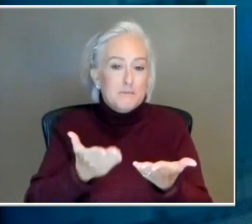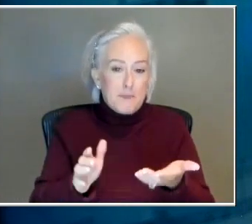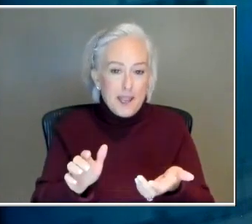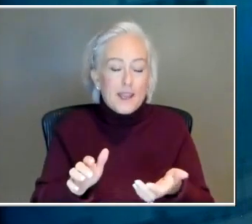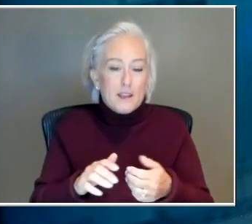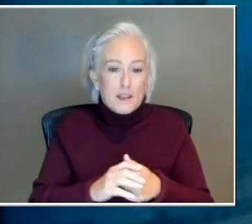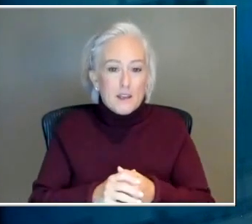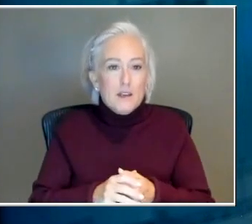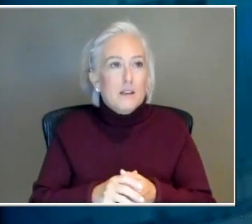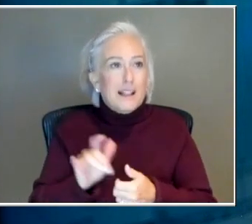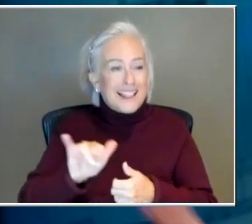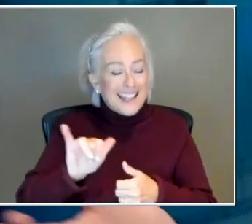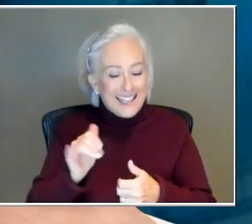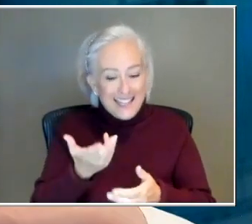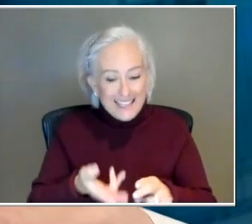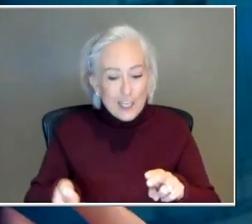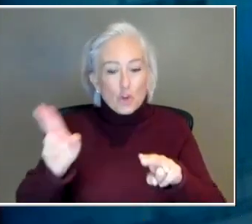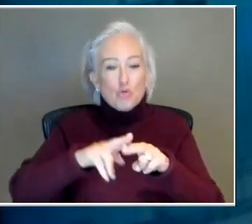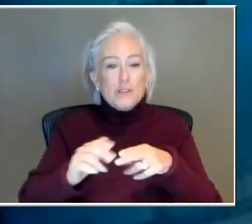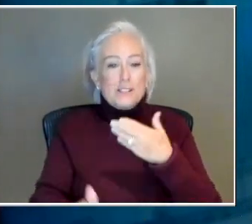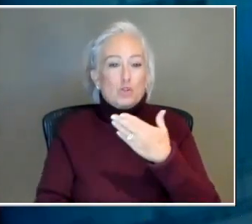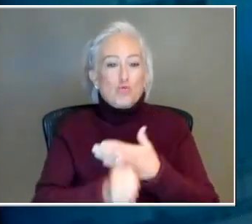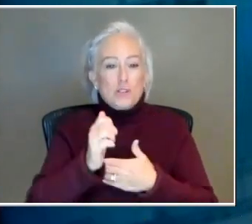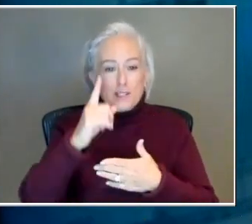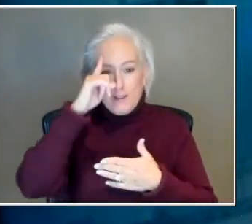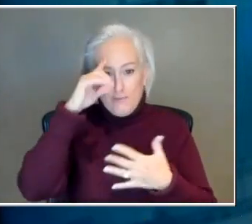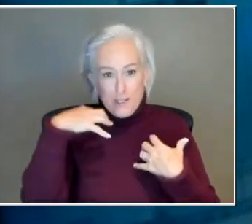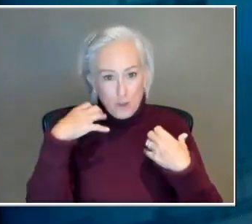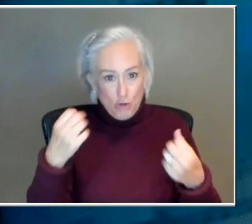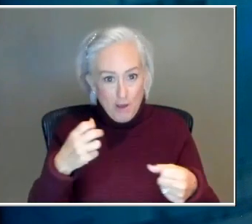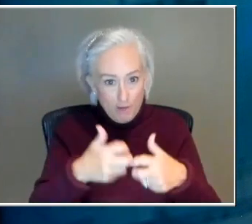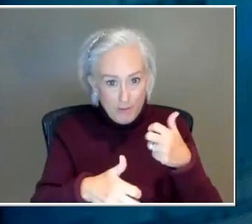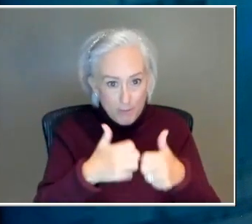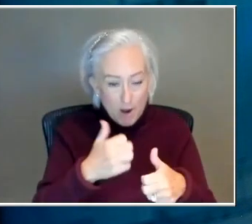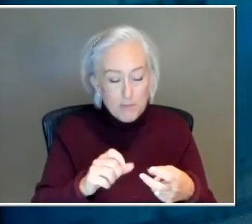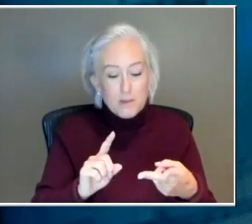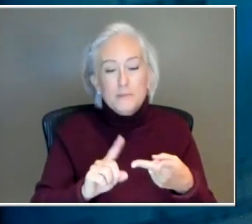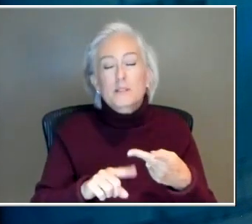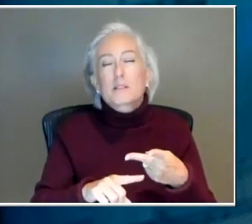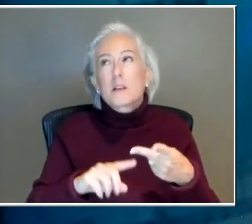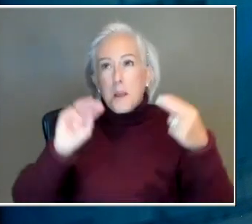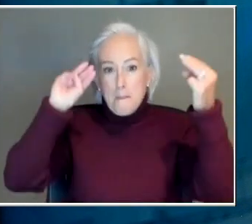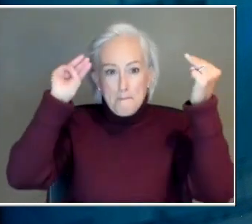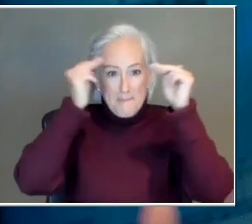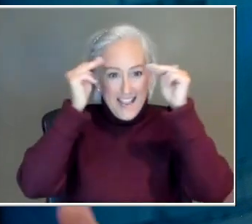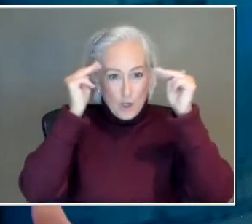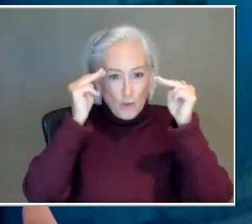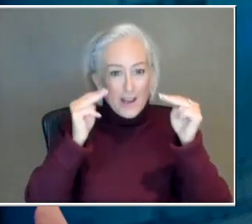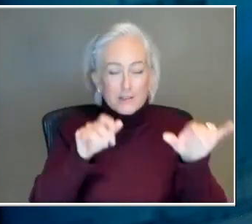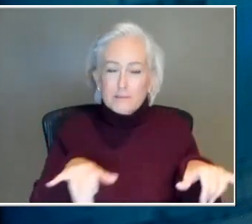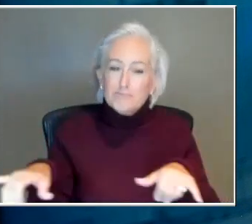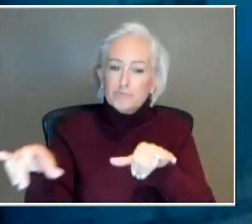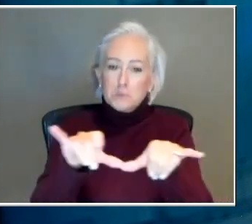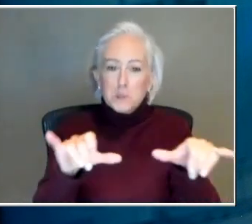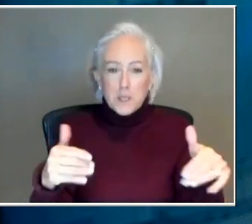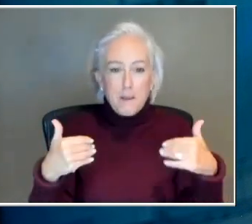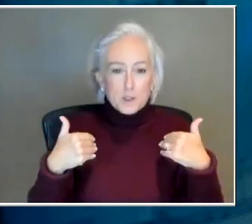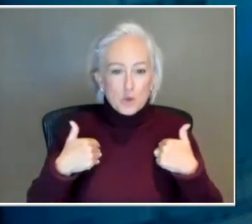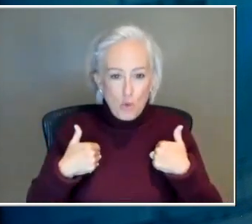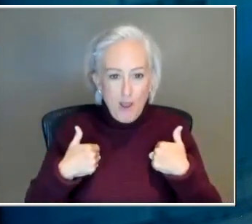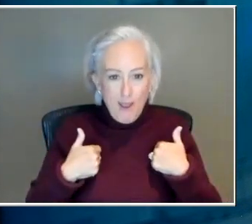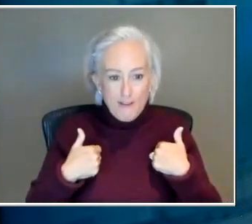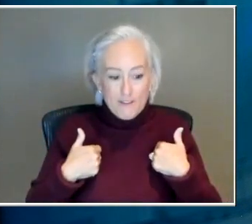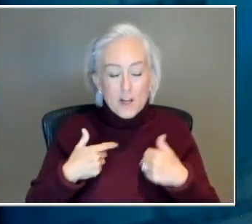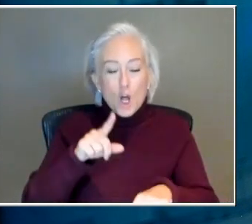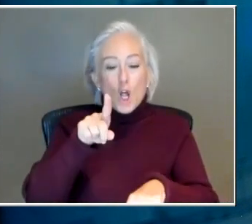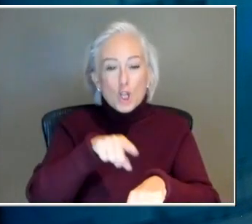health issues, migraines. I know Mallory has migraines, so that's very common to have both of those. So long-term uncontrolled epilepsy certainly do